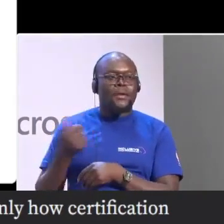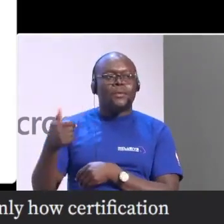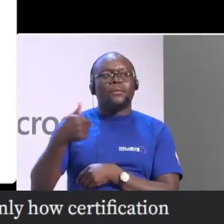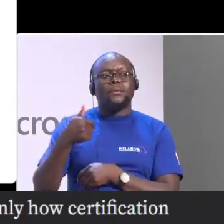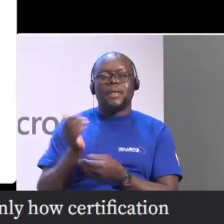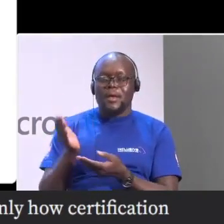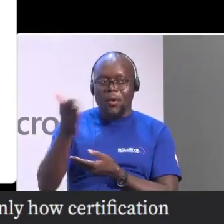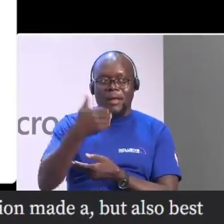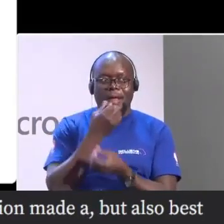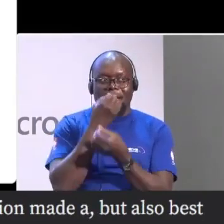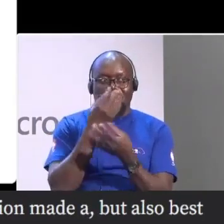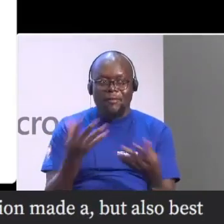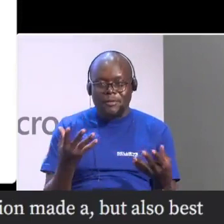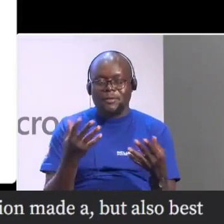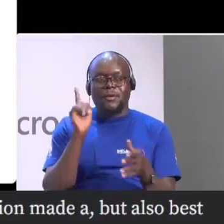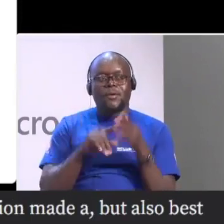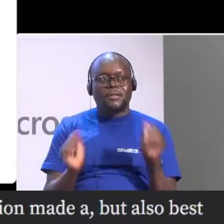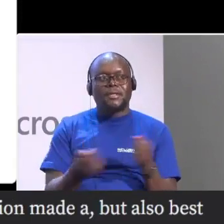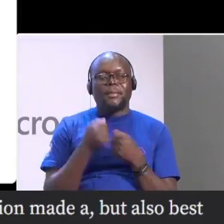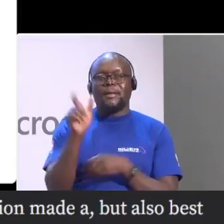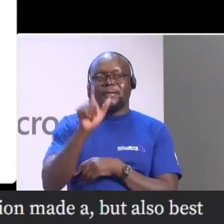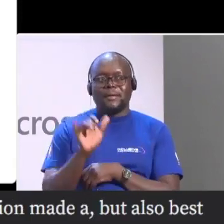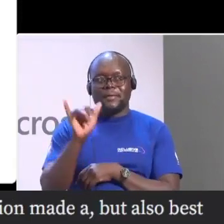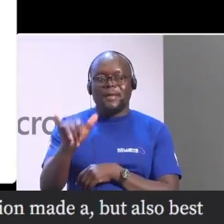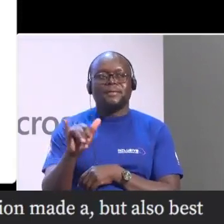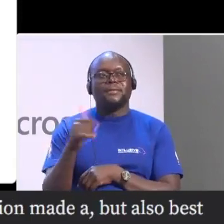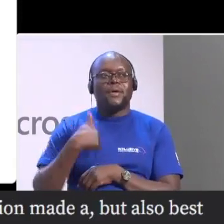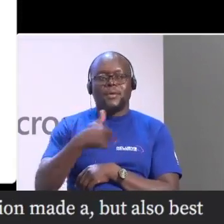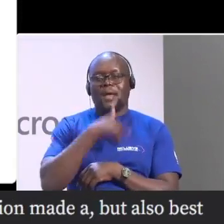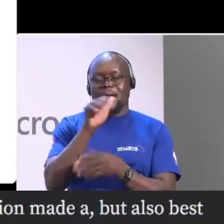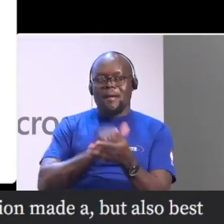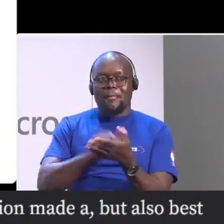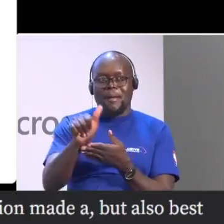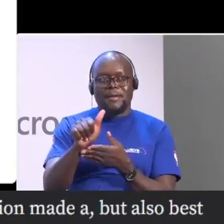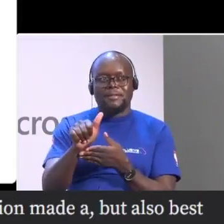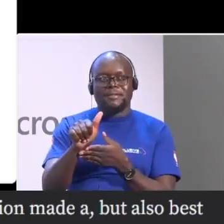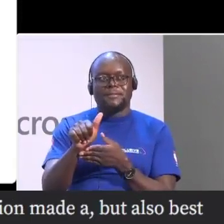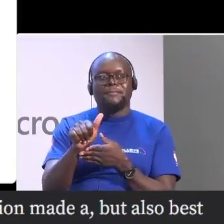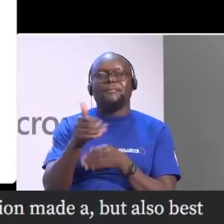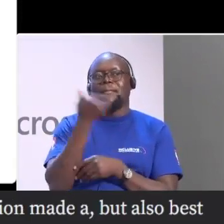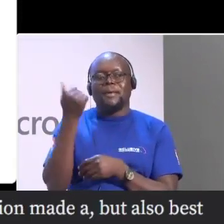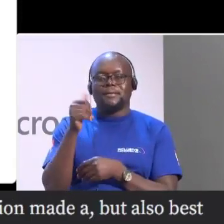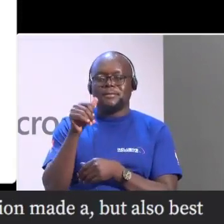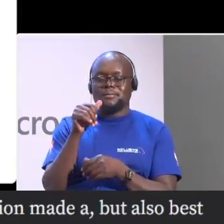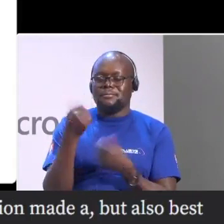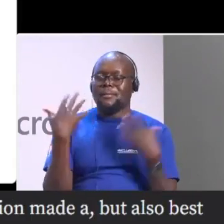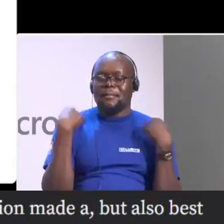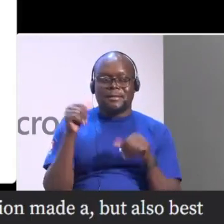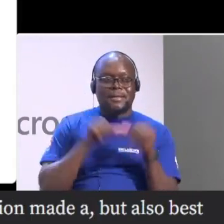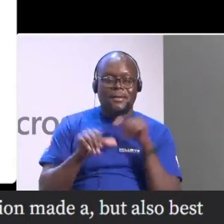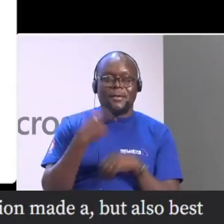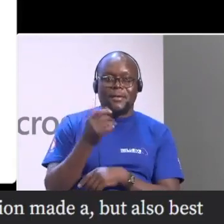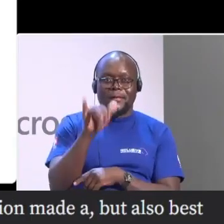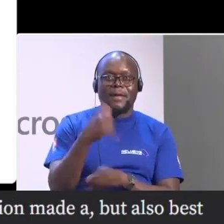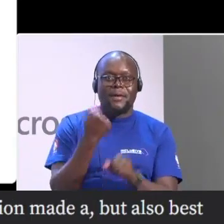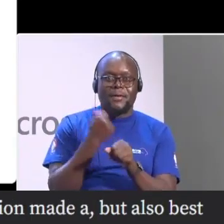collecting information that's going on in the regions that we can actually publish best practices around. And not only that, we